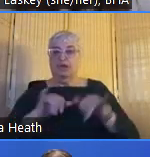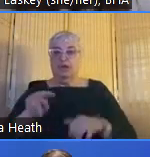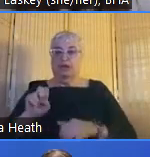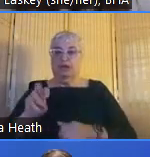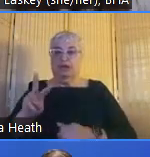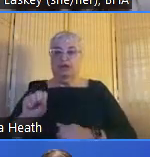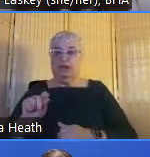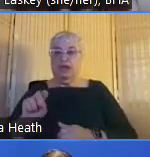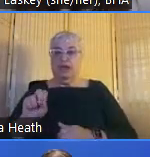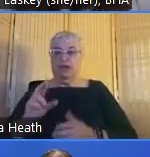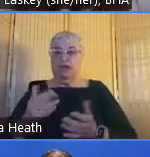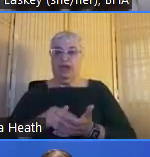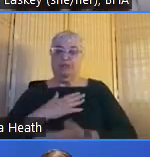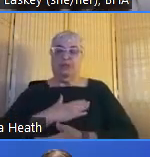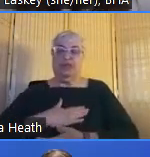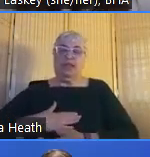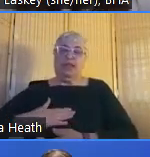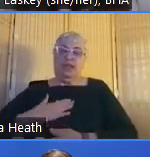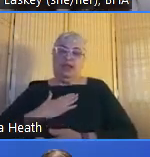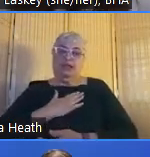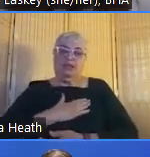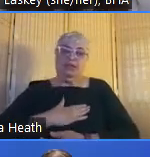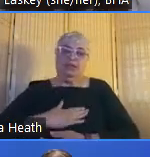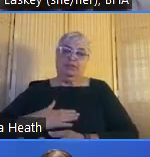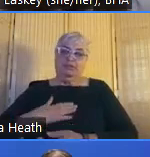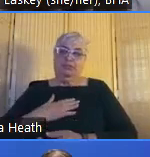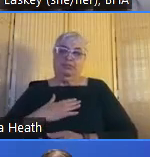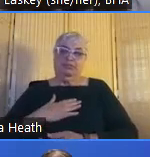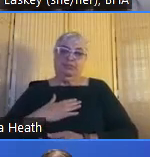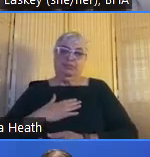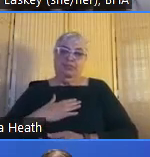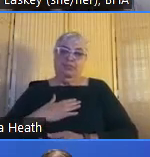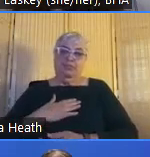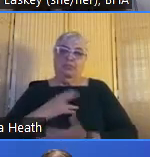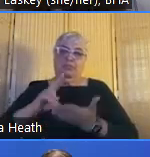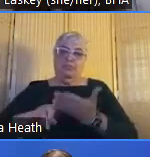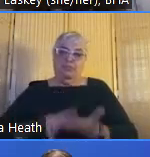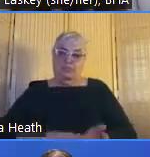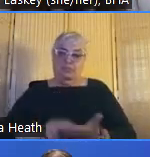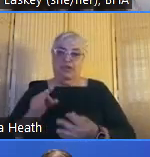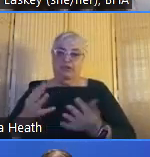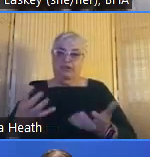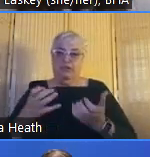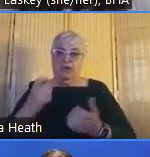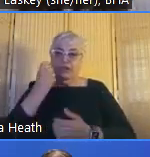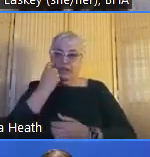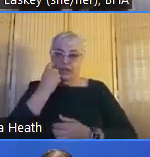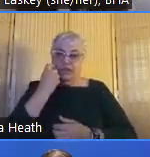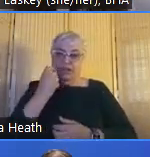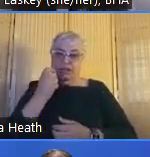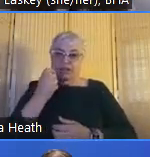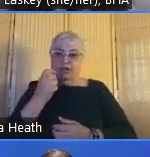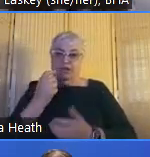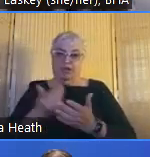again. Please feel free to sign up for that if you want the latest. Oh, and I also